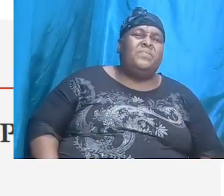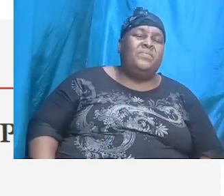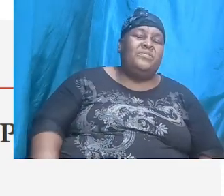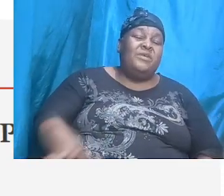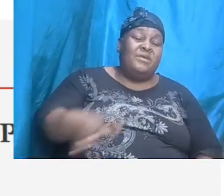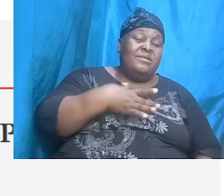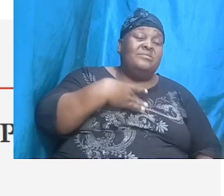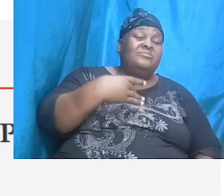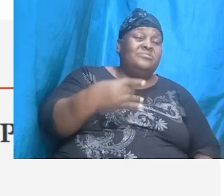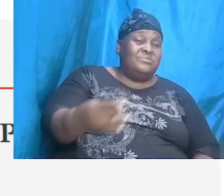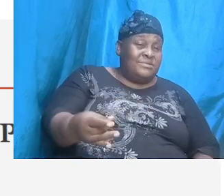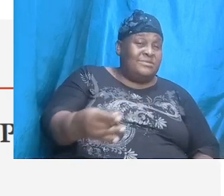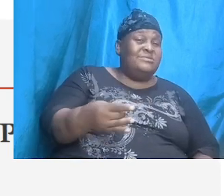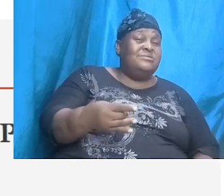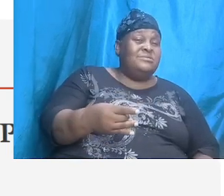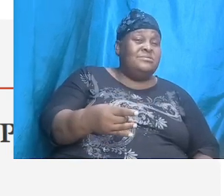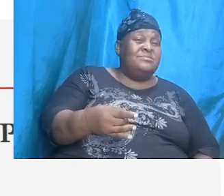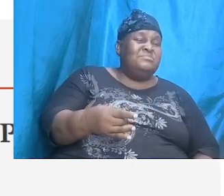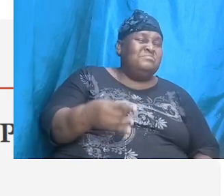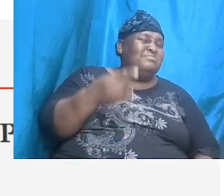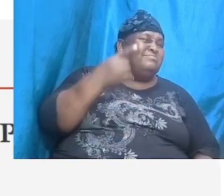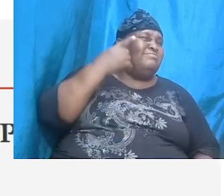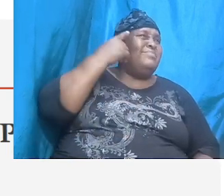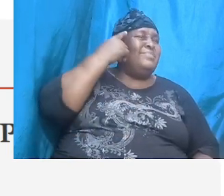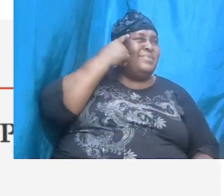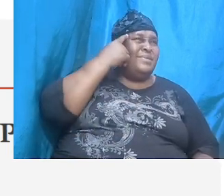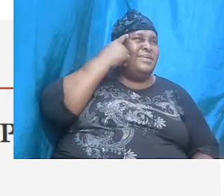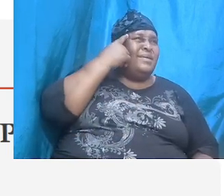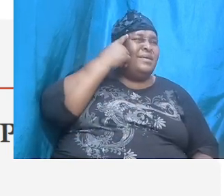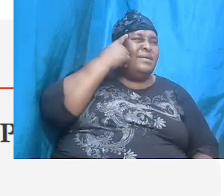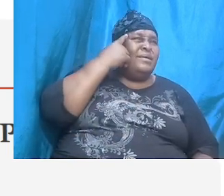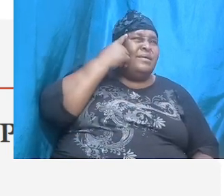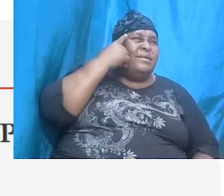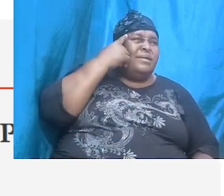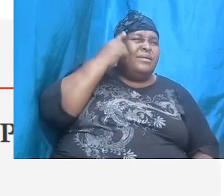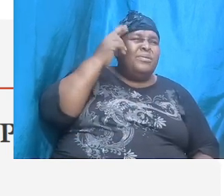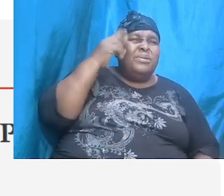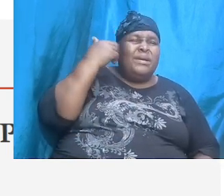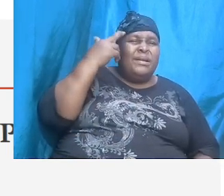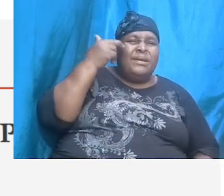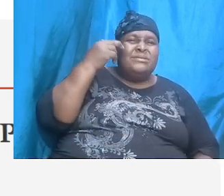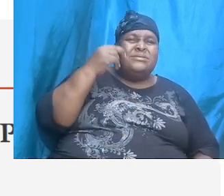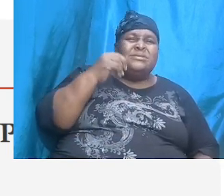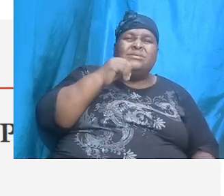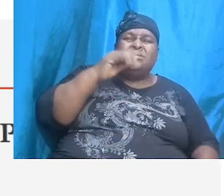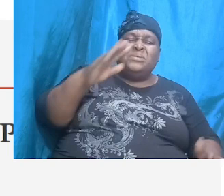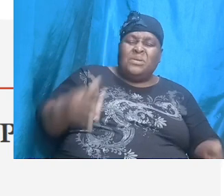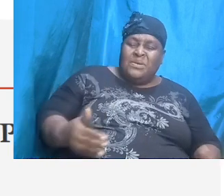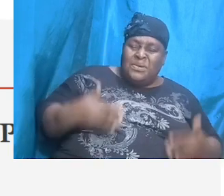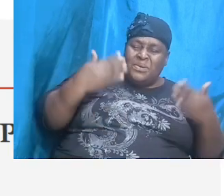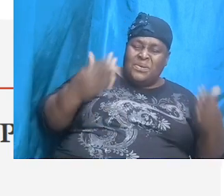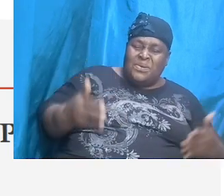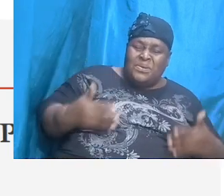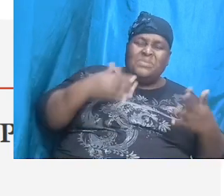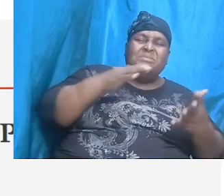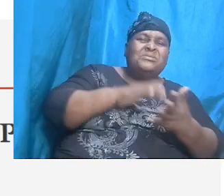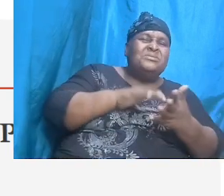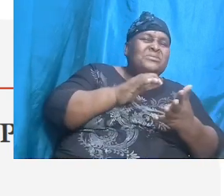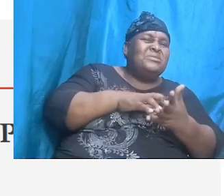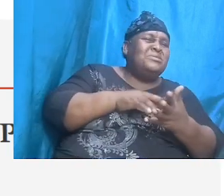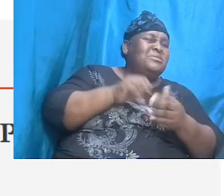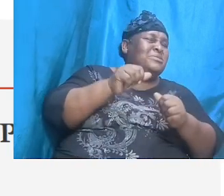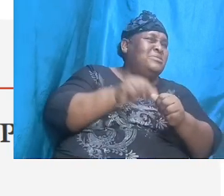that when I think about this, I realize that, and I would encourage us to study each of these